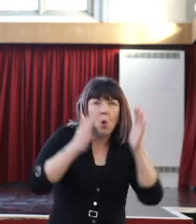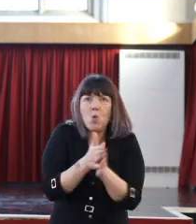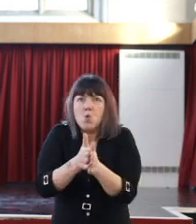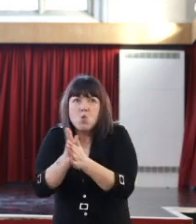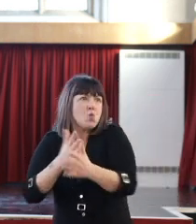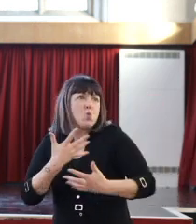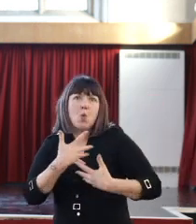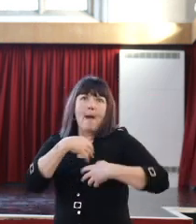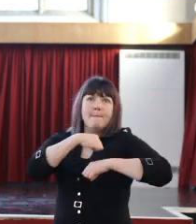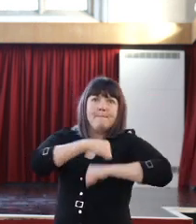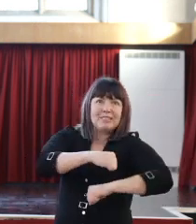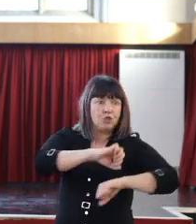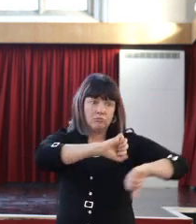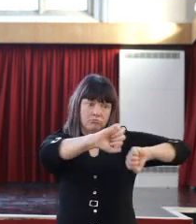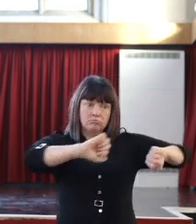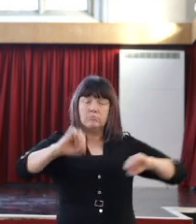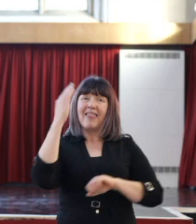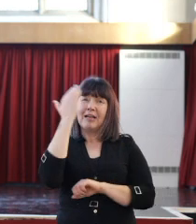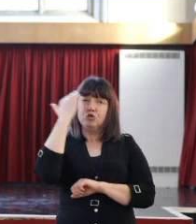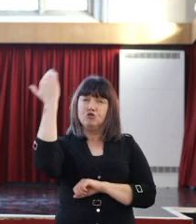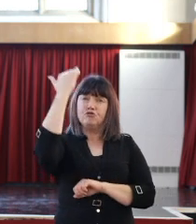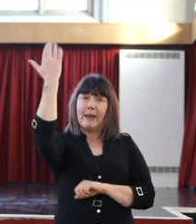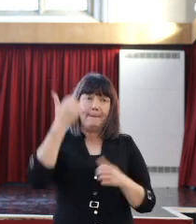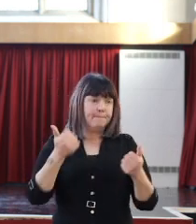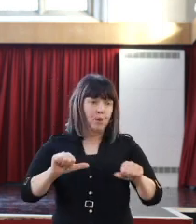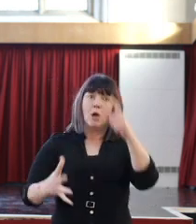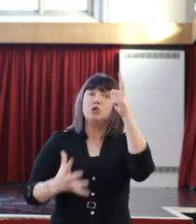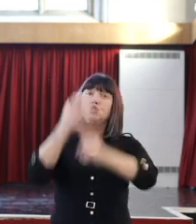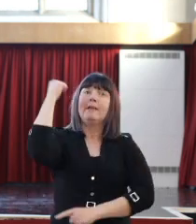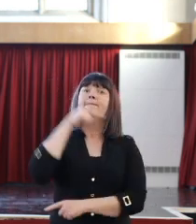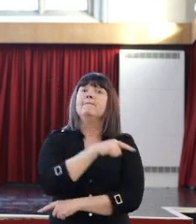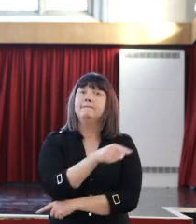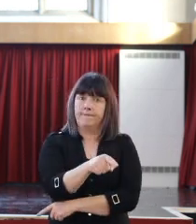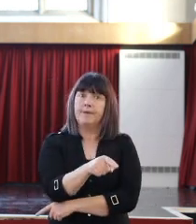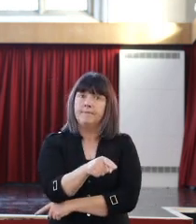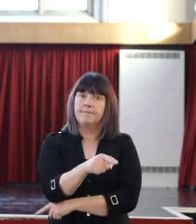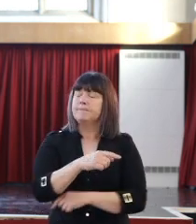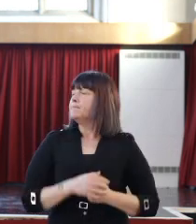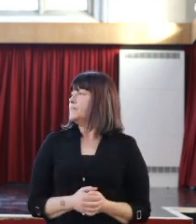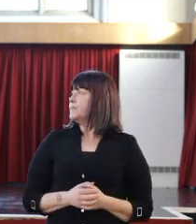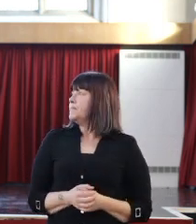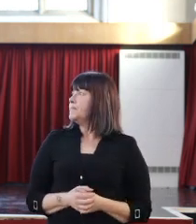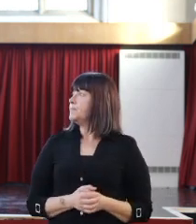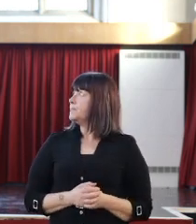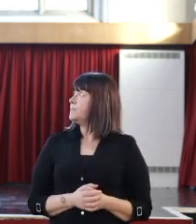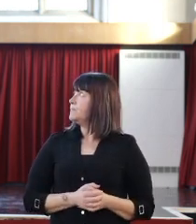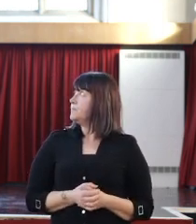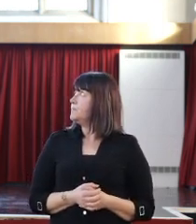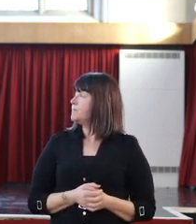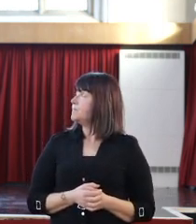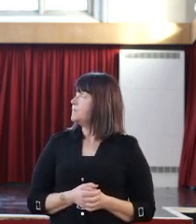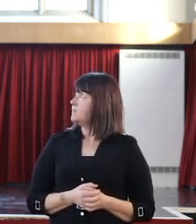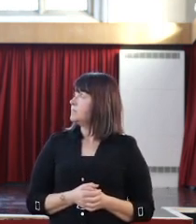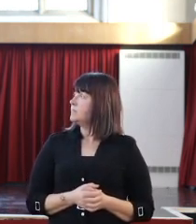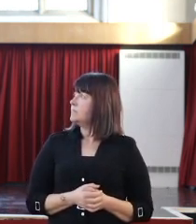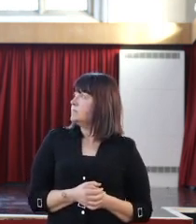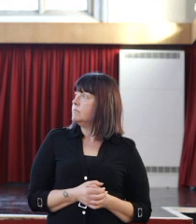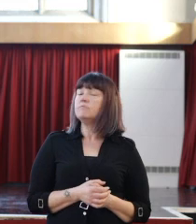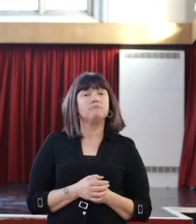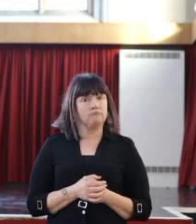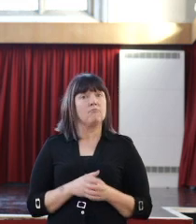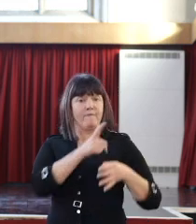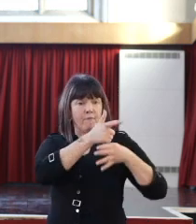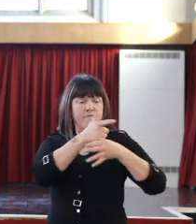up on their dreams because they couldn't learn what they needed to. We started up one of the very first forums for